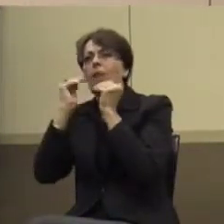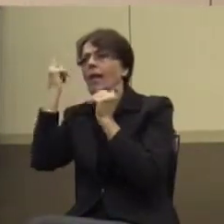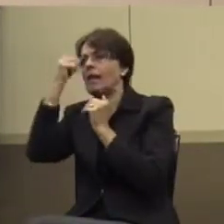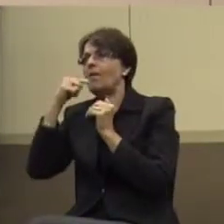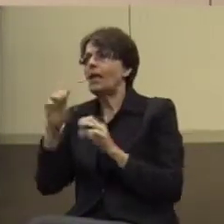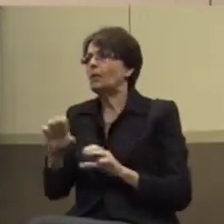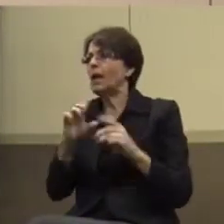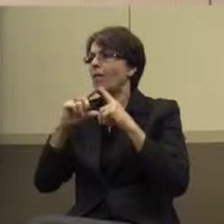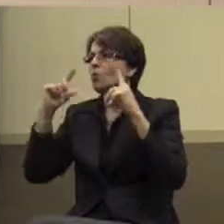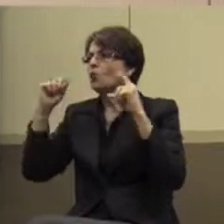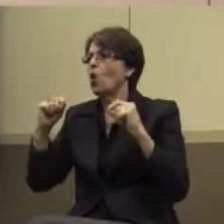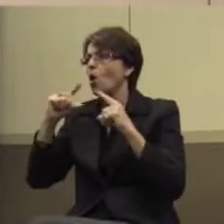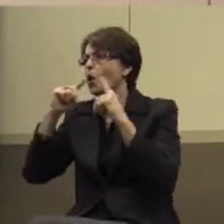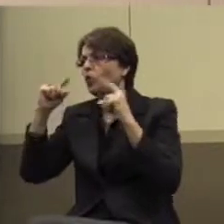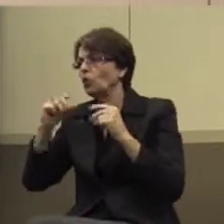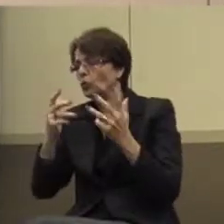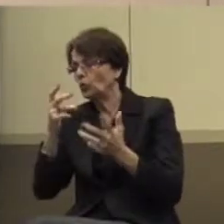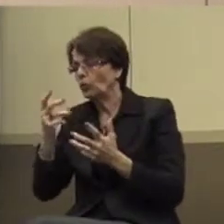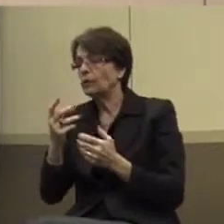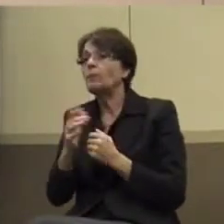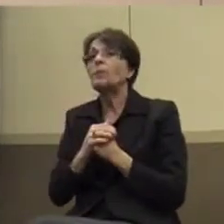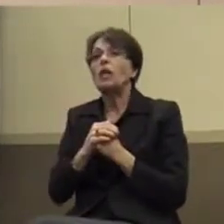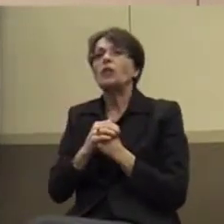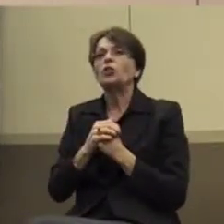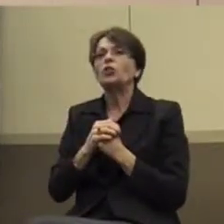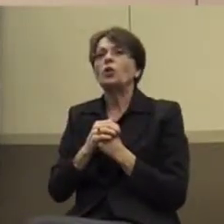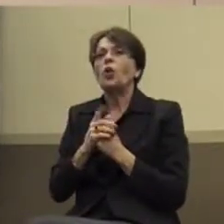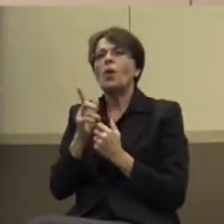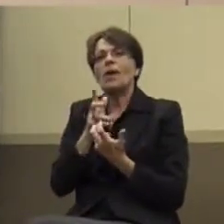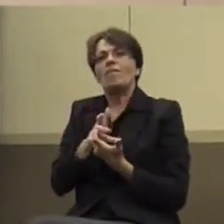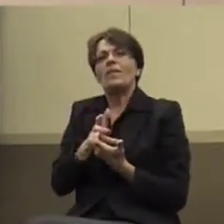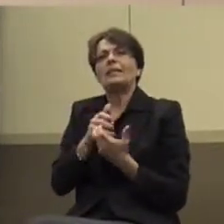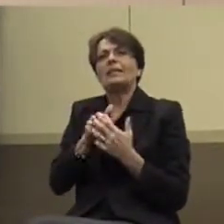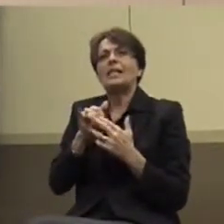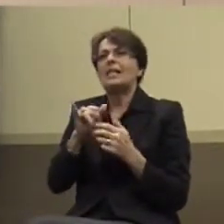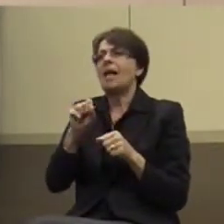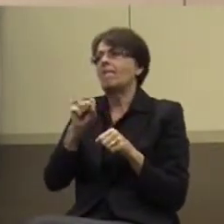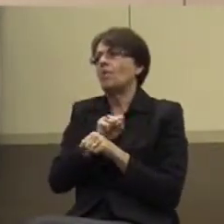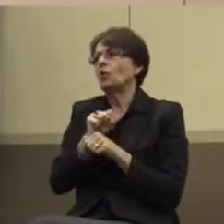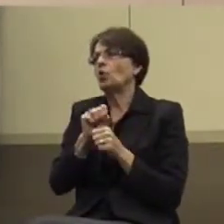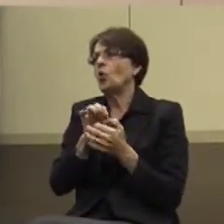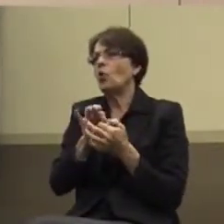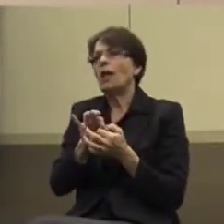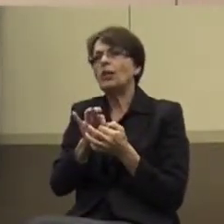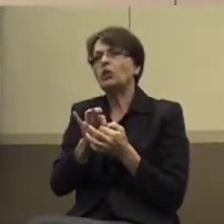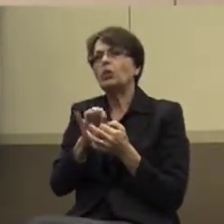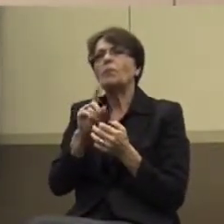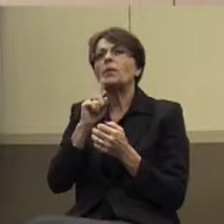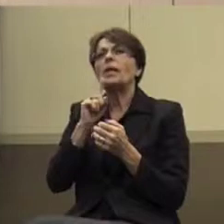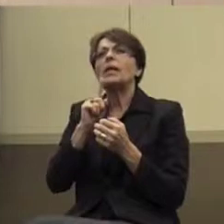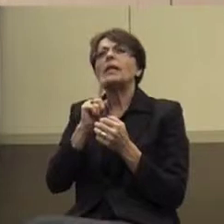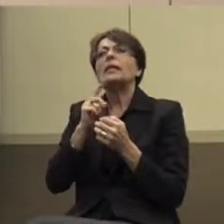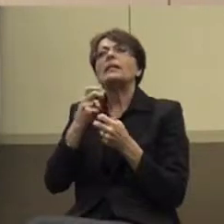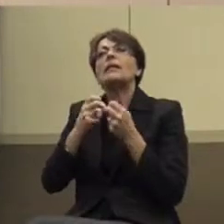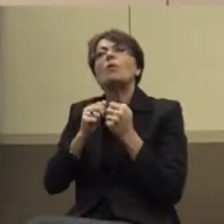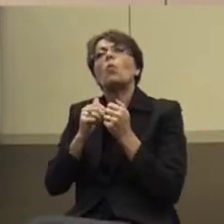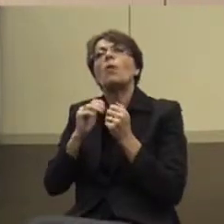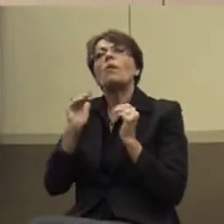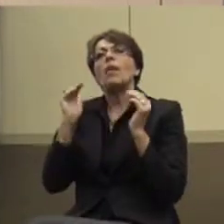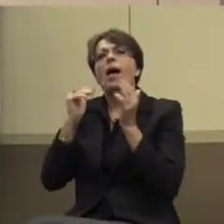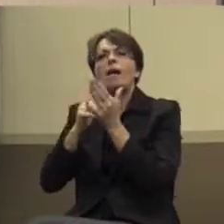cards or more green lights or something. So it fits again right into that functional relations. Difficult with high frequency, which we talked about